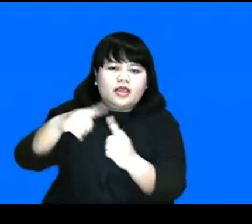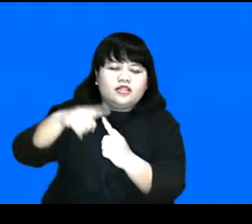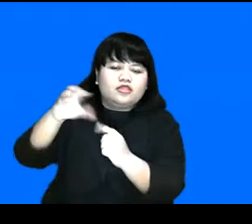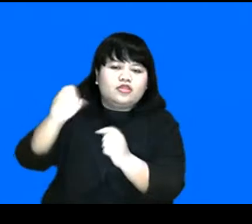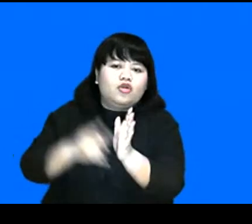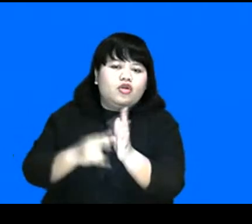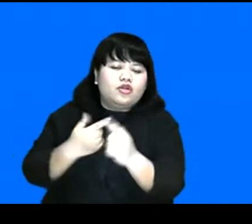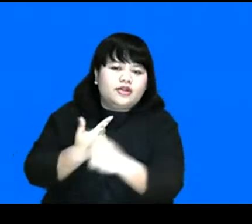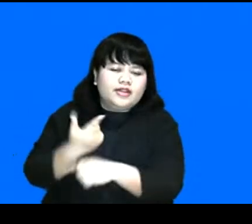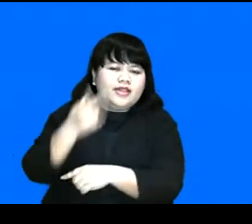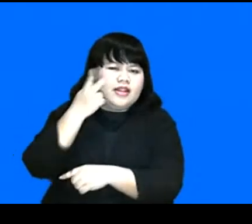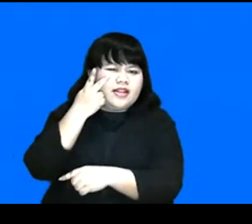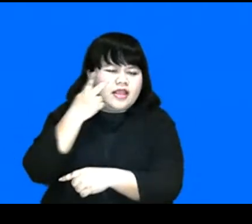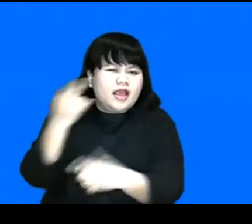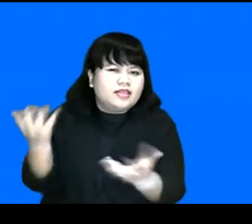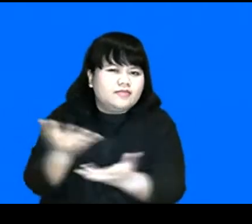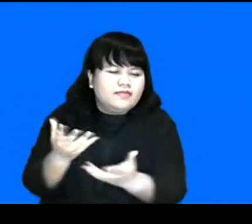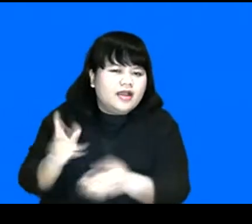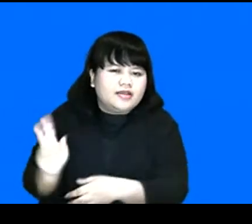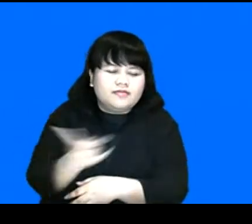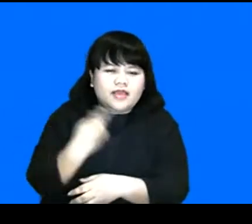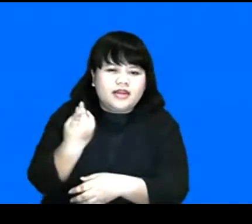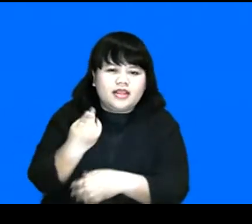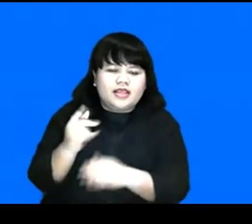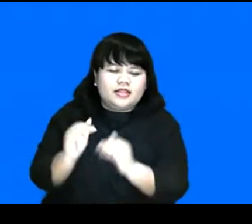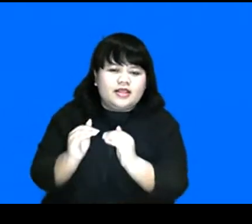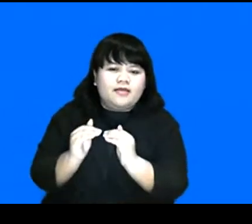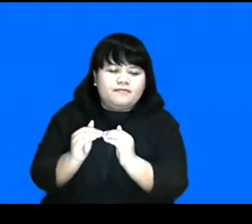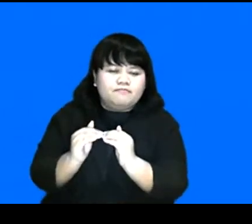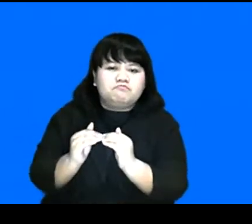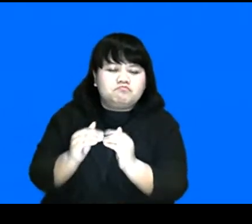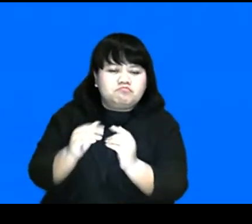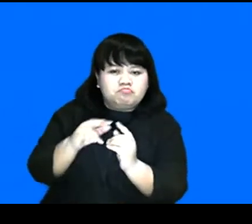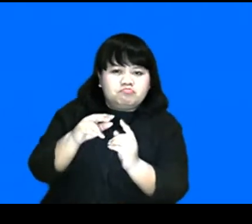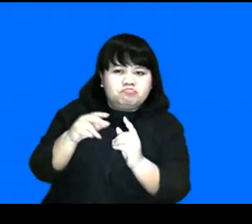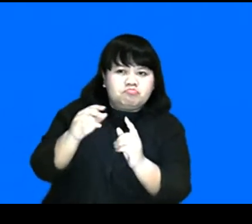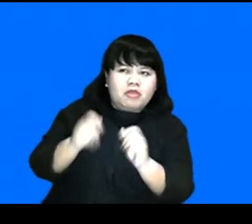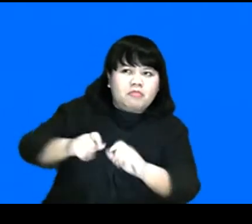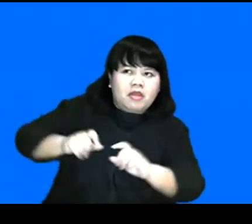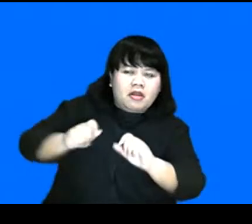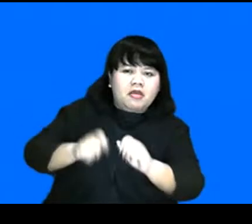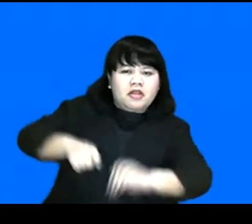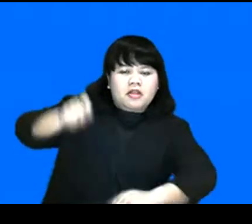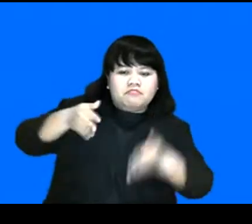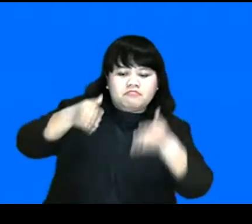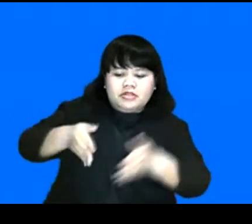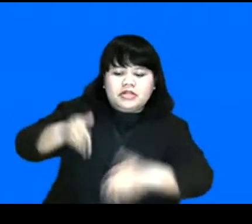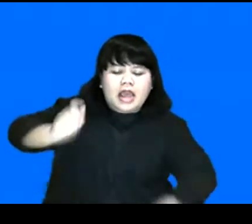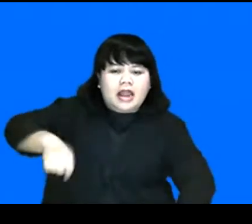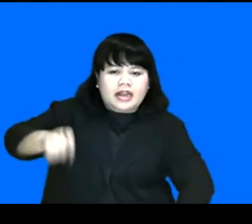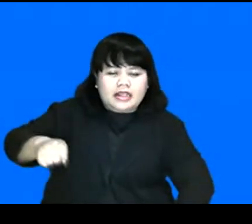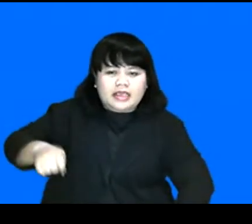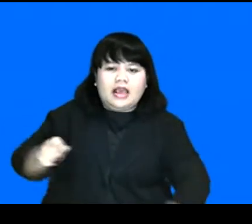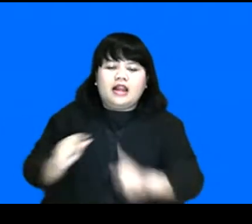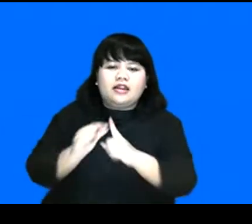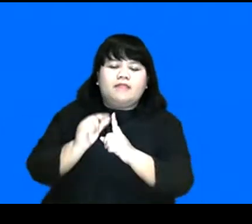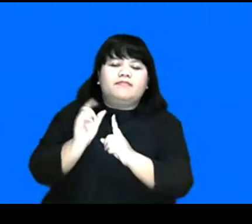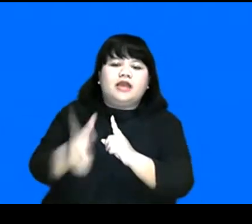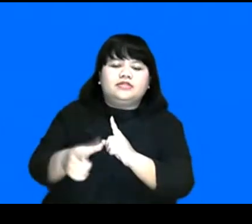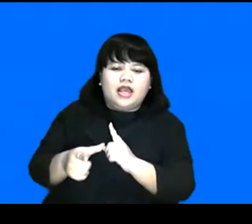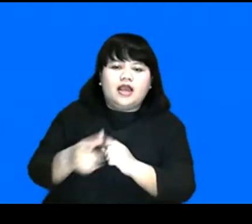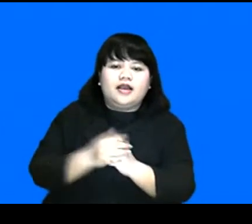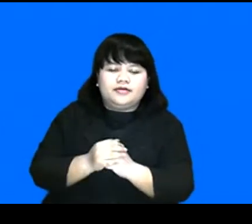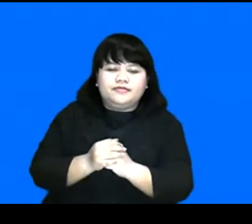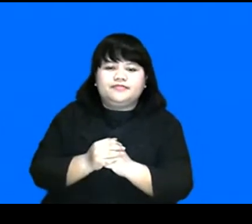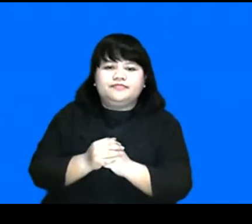framework for wealth tax, the politics of wealth tax. So where are we on a bigger picture? So Tony, the